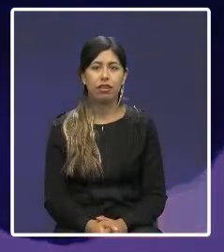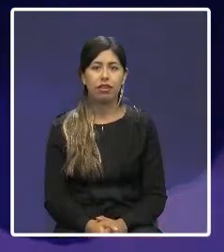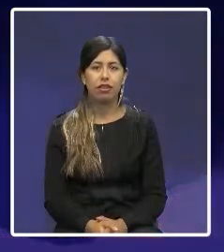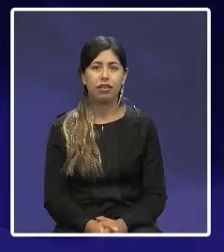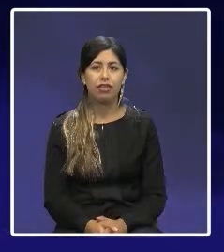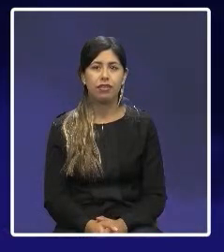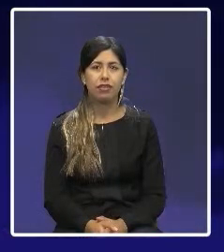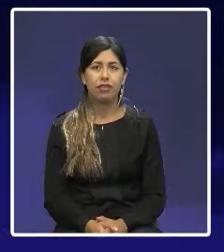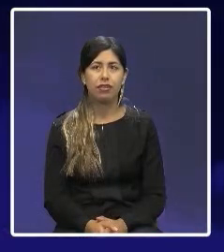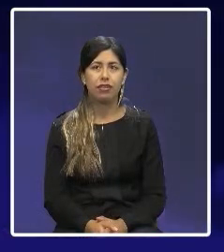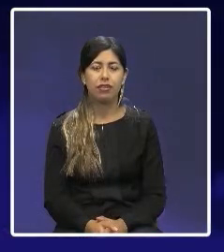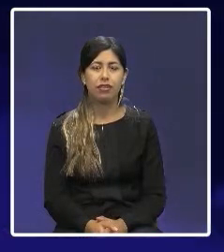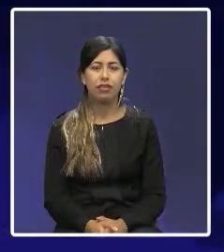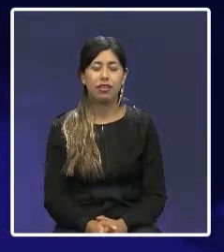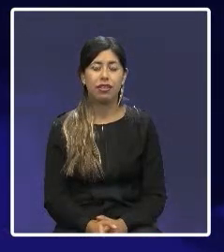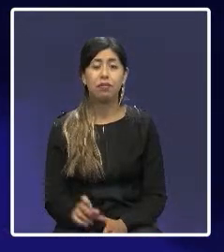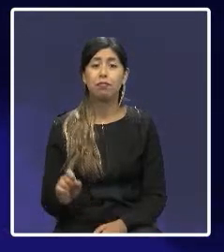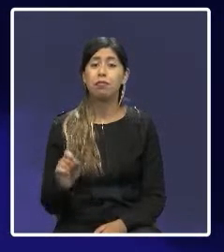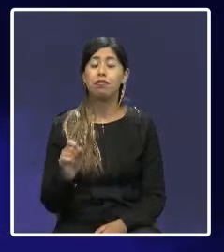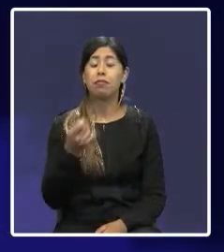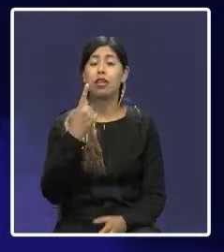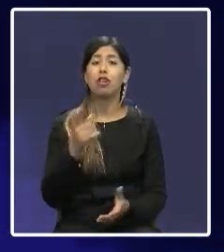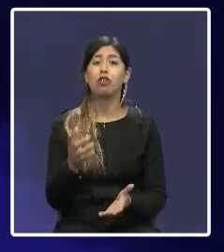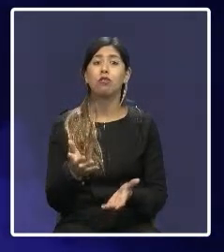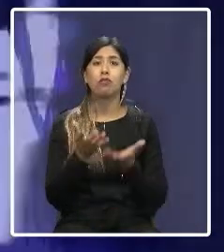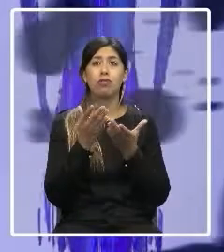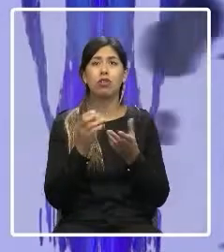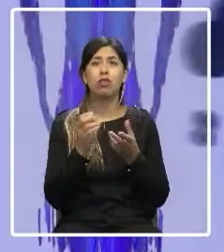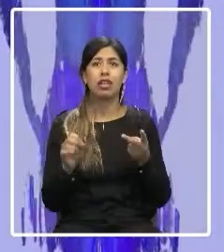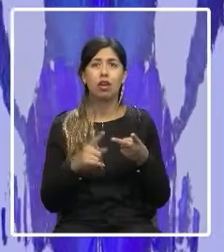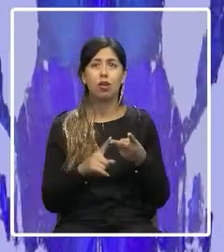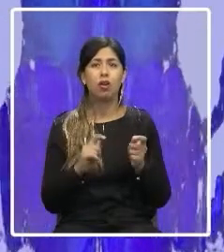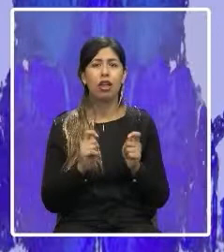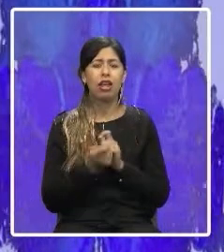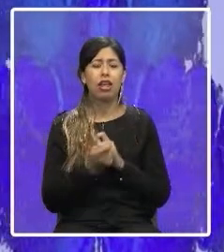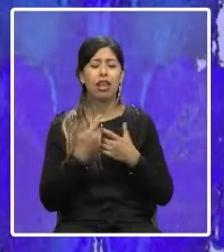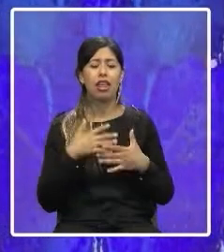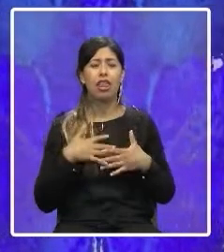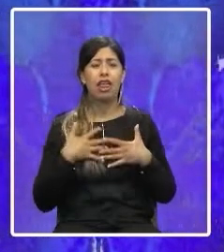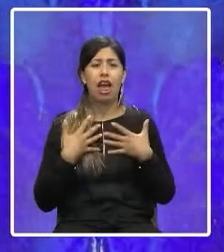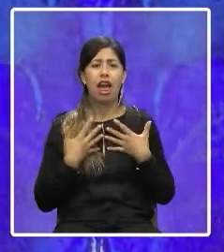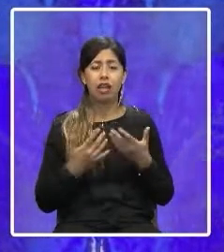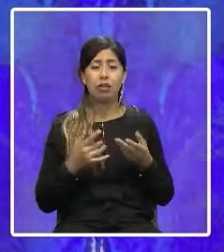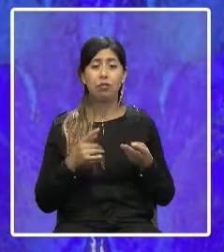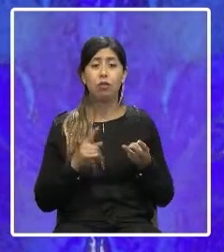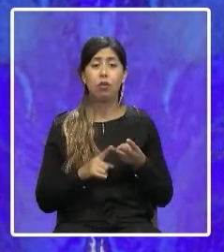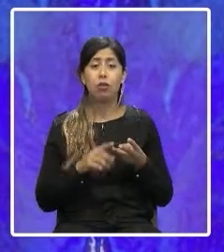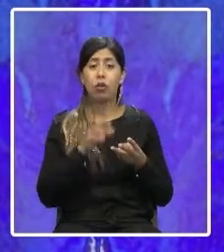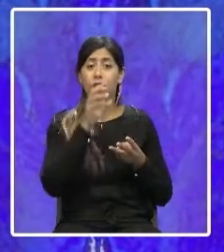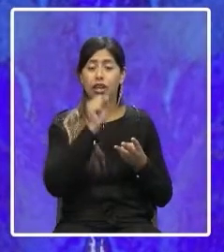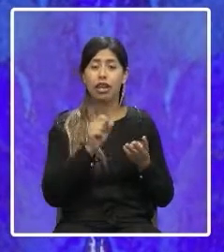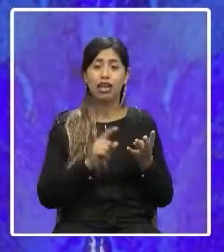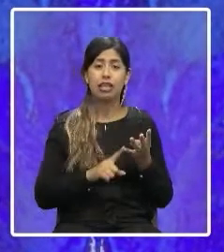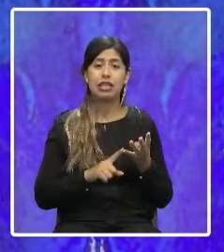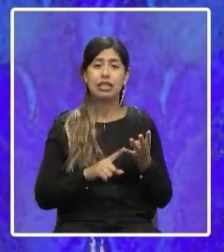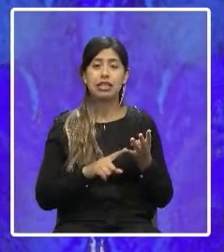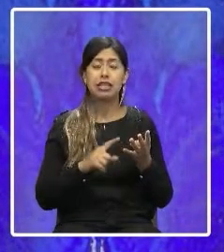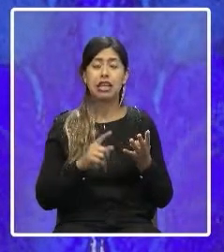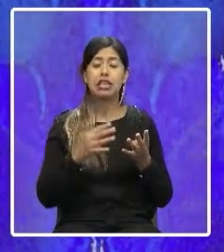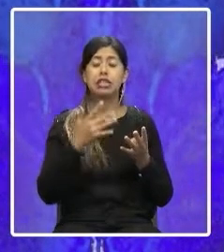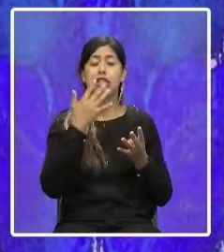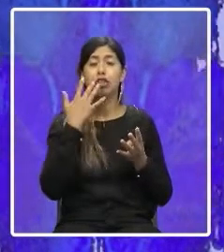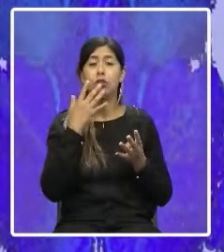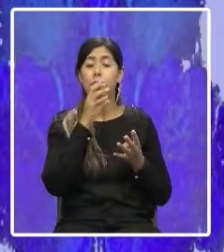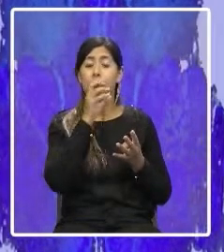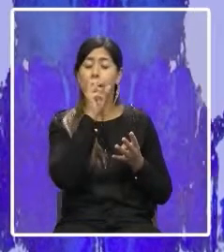withdrawal, conflict, and relapse. And very simply, what this means is within the first component, and what I'll do, I'll use the